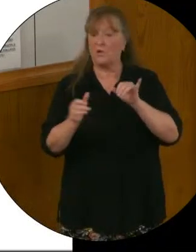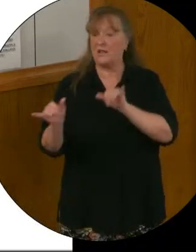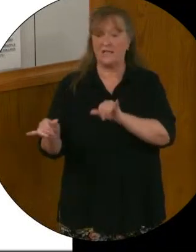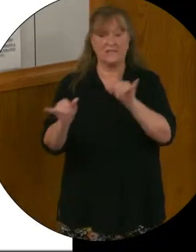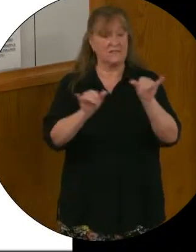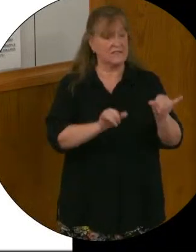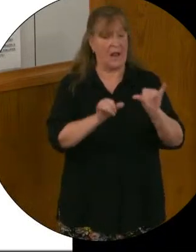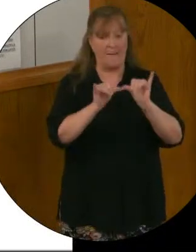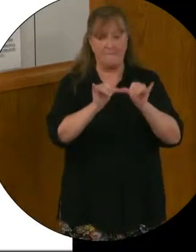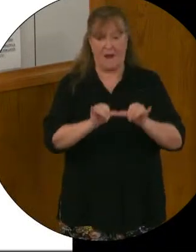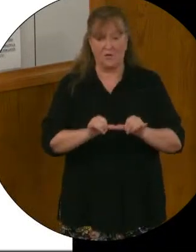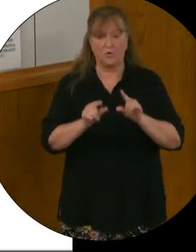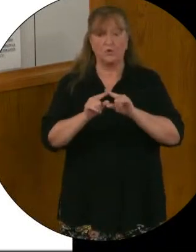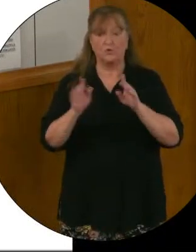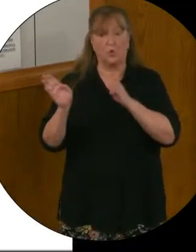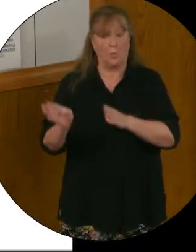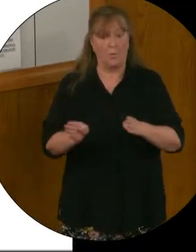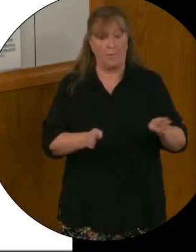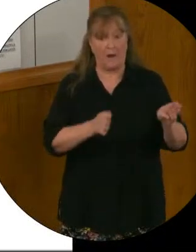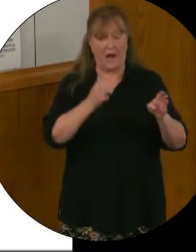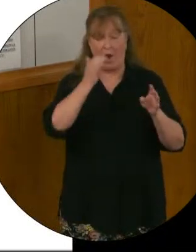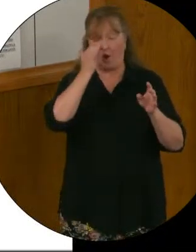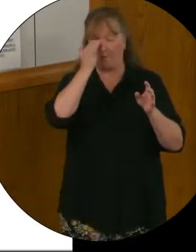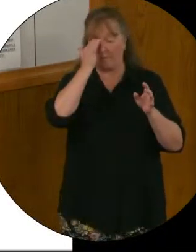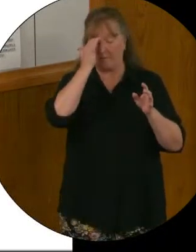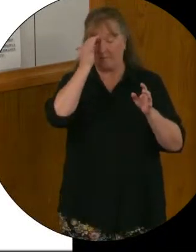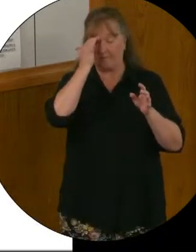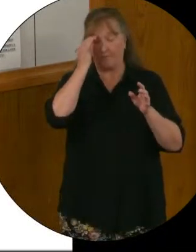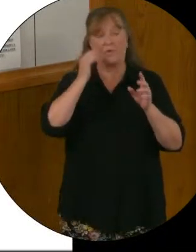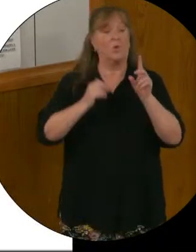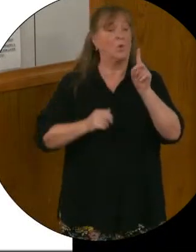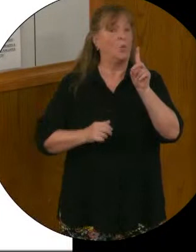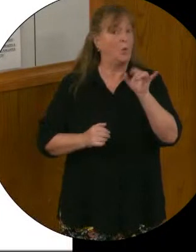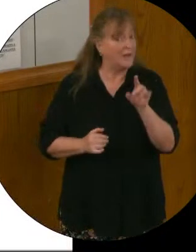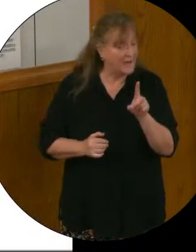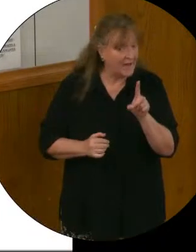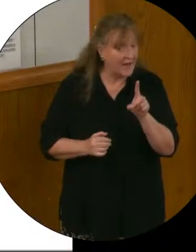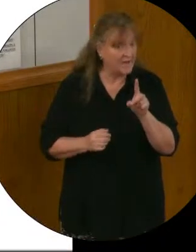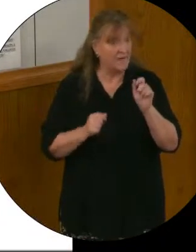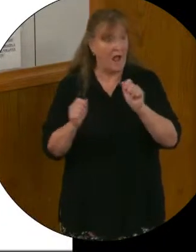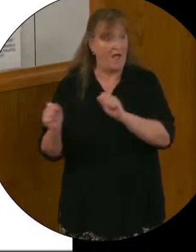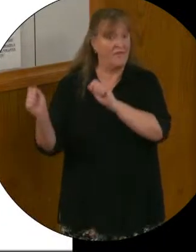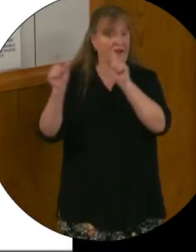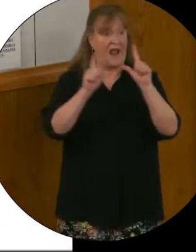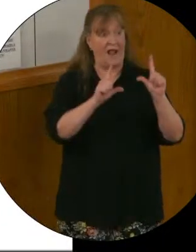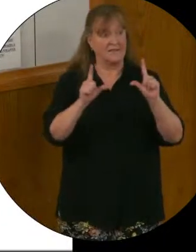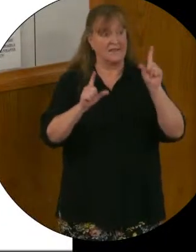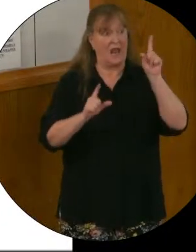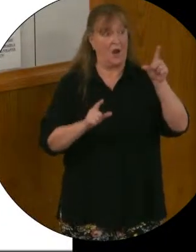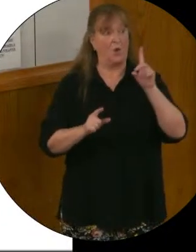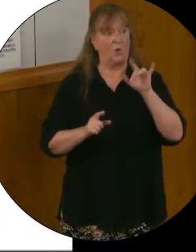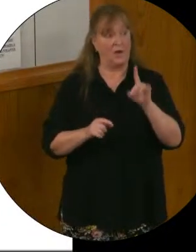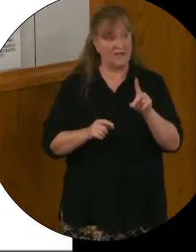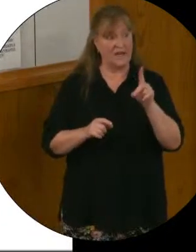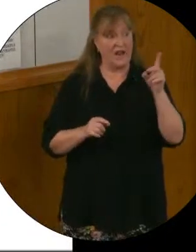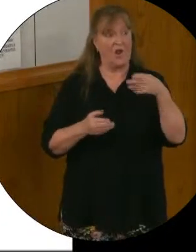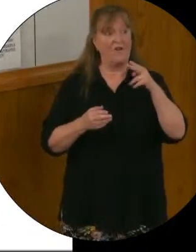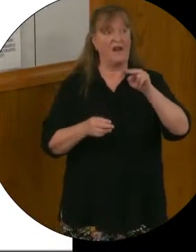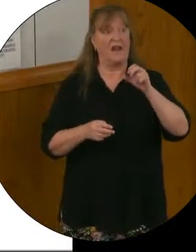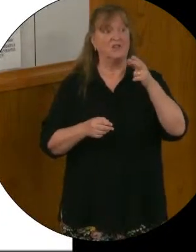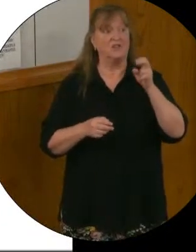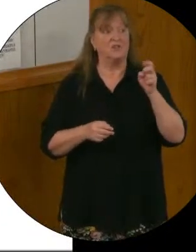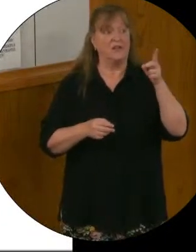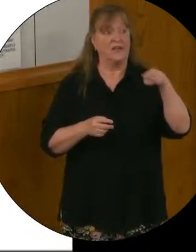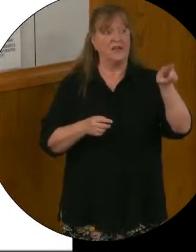metrics to compare. So we did, on the next slide, we did work with NSHE directly to